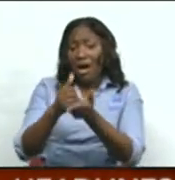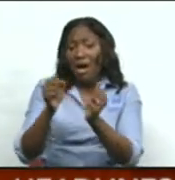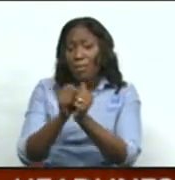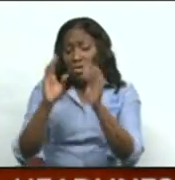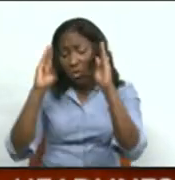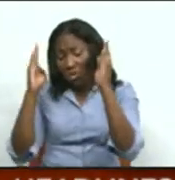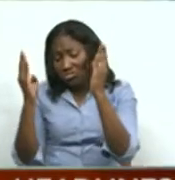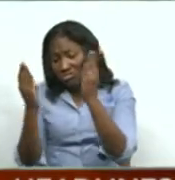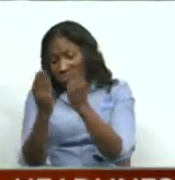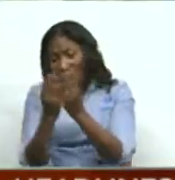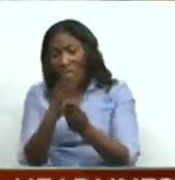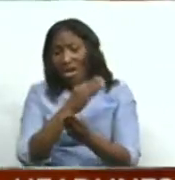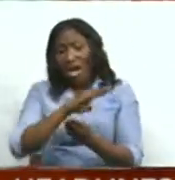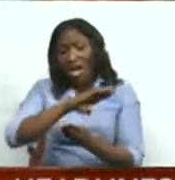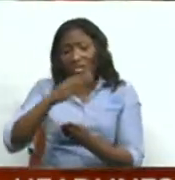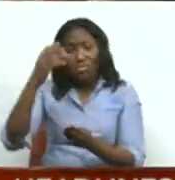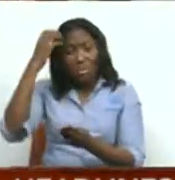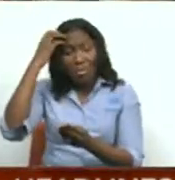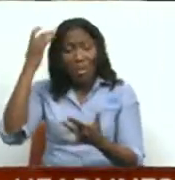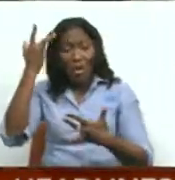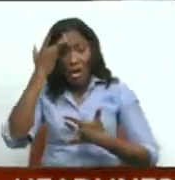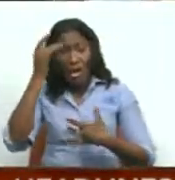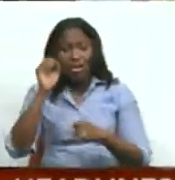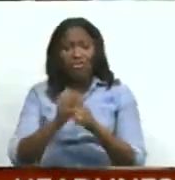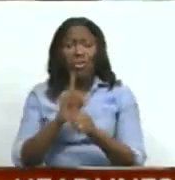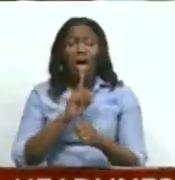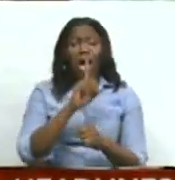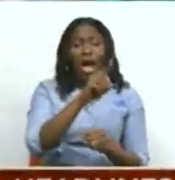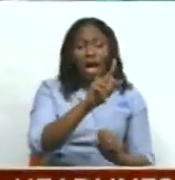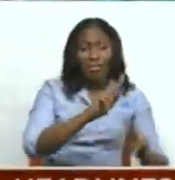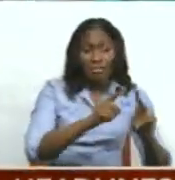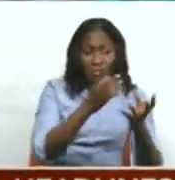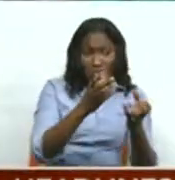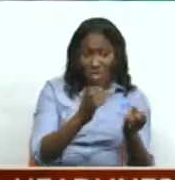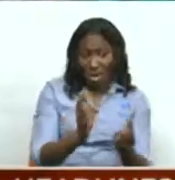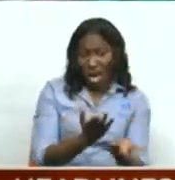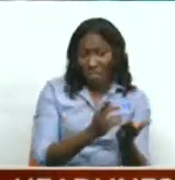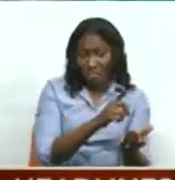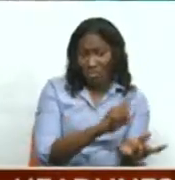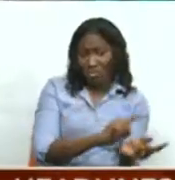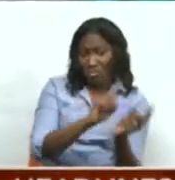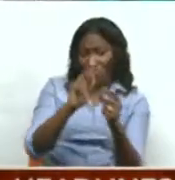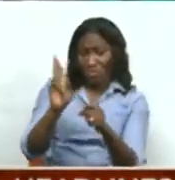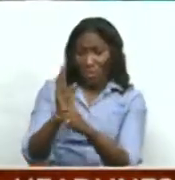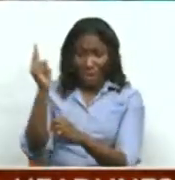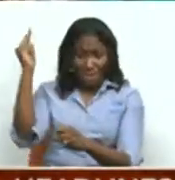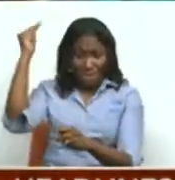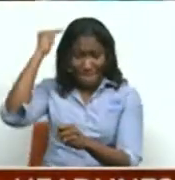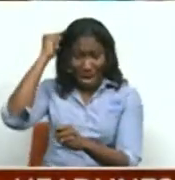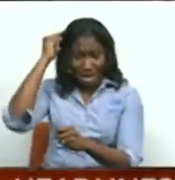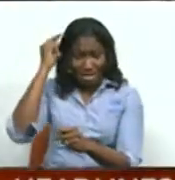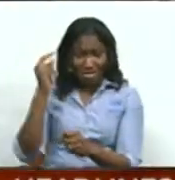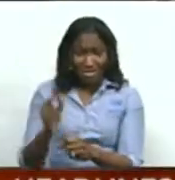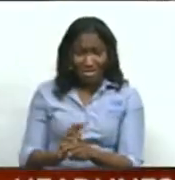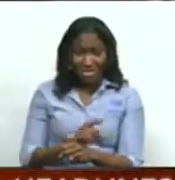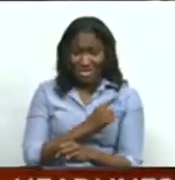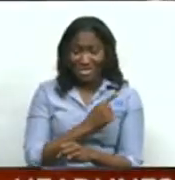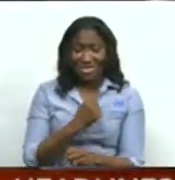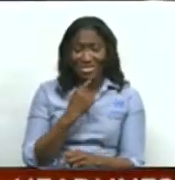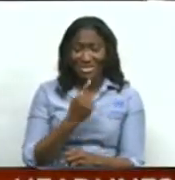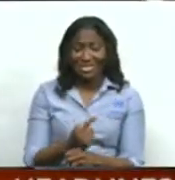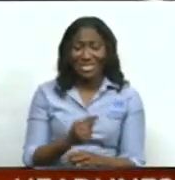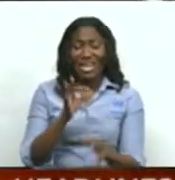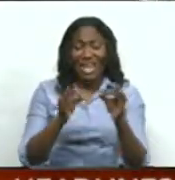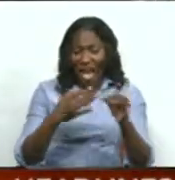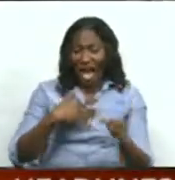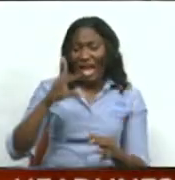and schizophrenia. So we asked some of you if you could see yourself signing up for a brain implant anytime soon. If you have a disability or